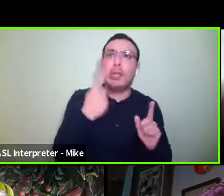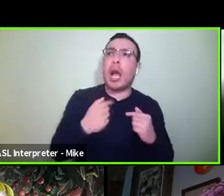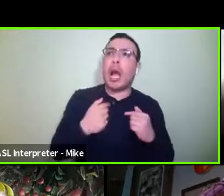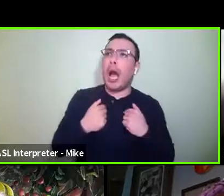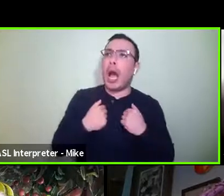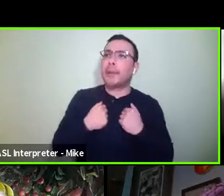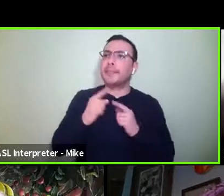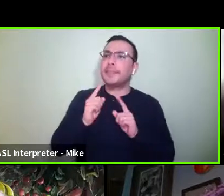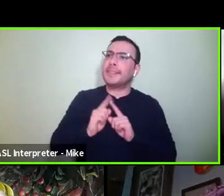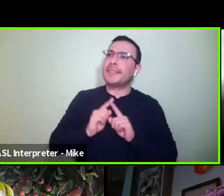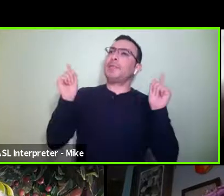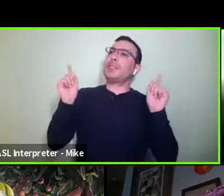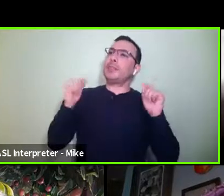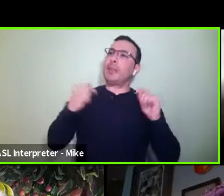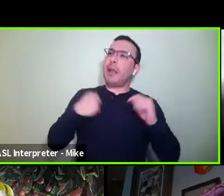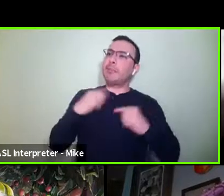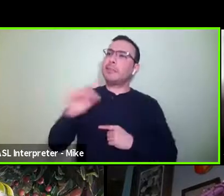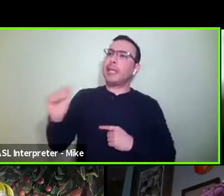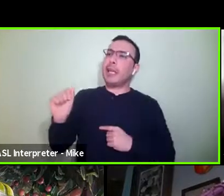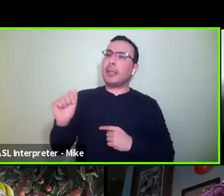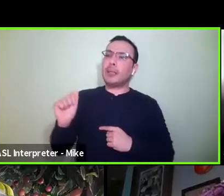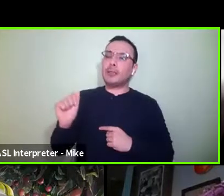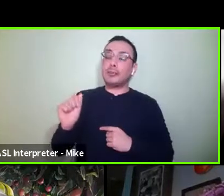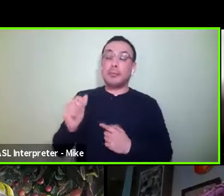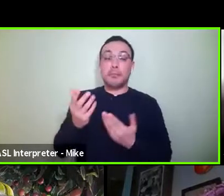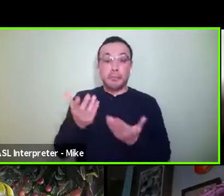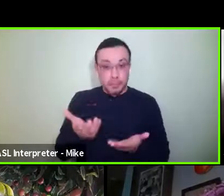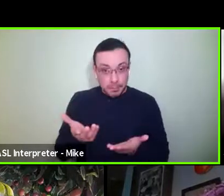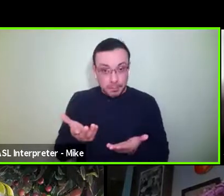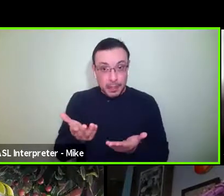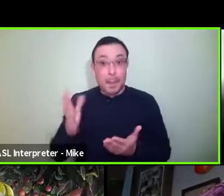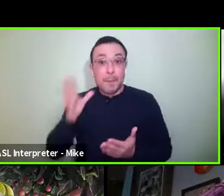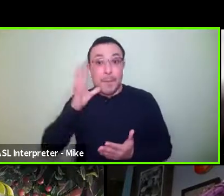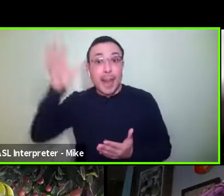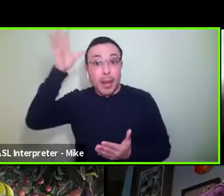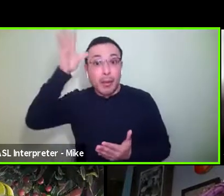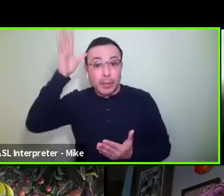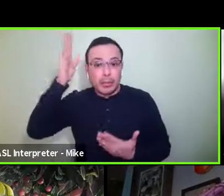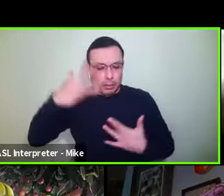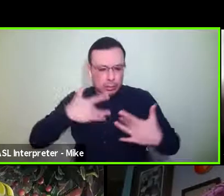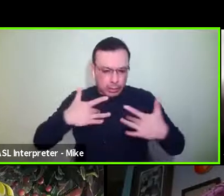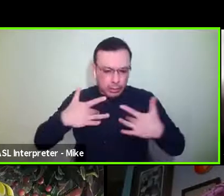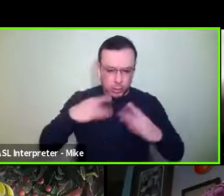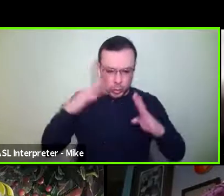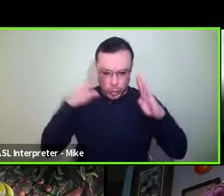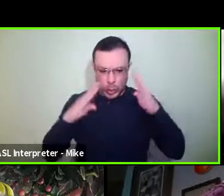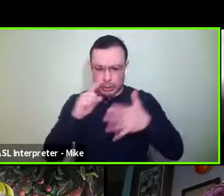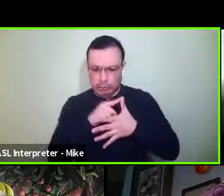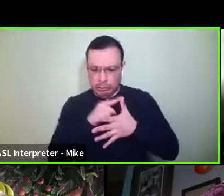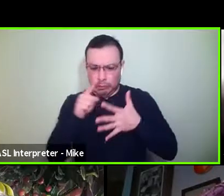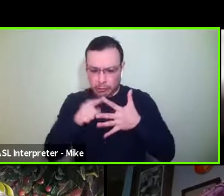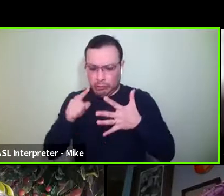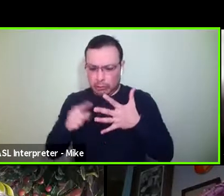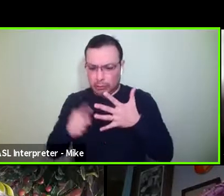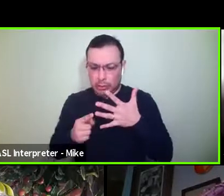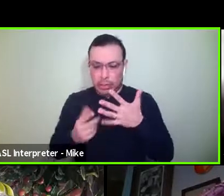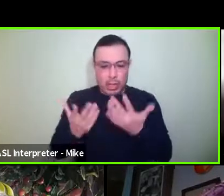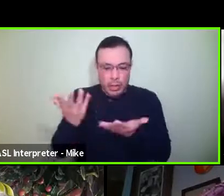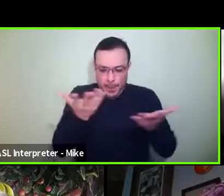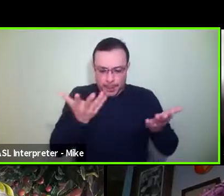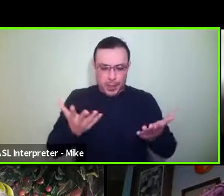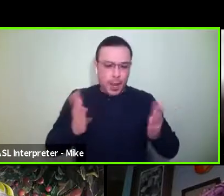if parents didn't have to be concerned with those kind of issues, that they would be a lot